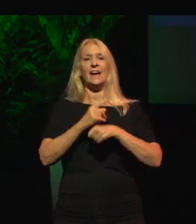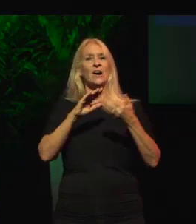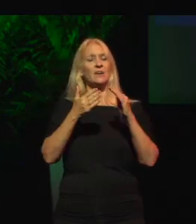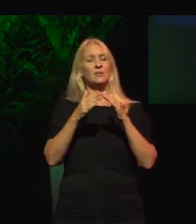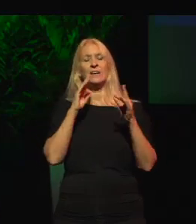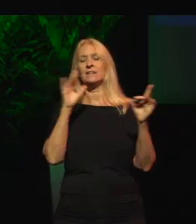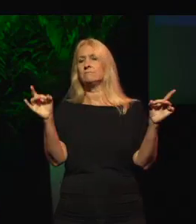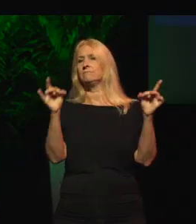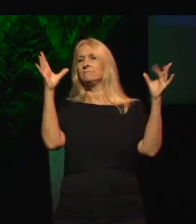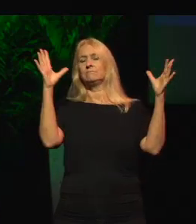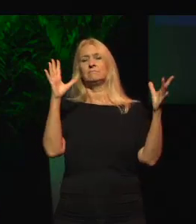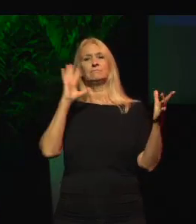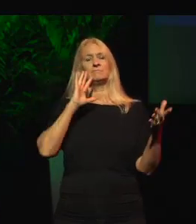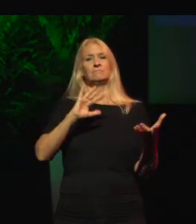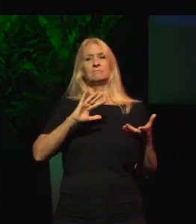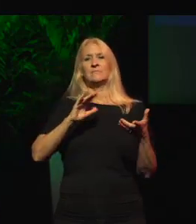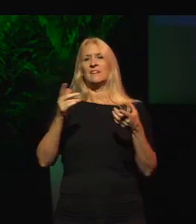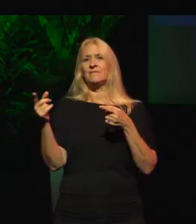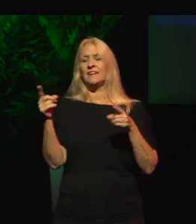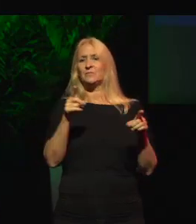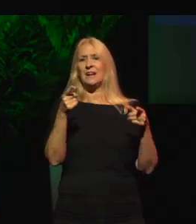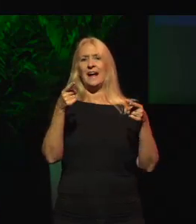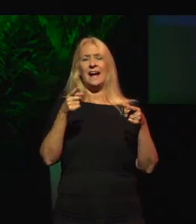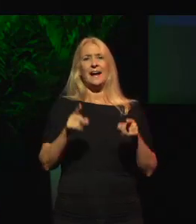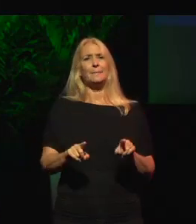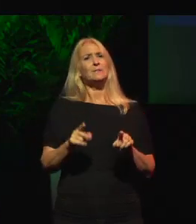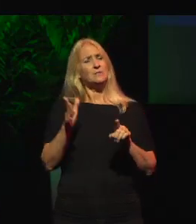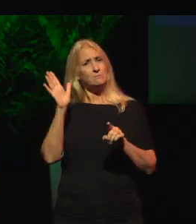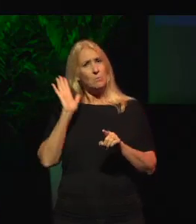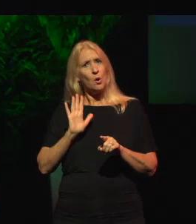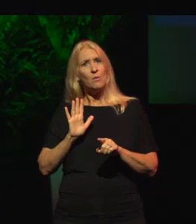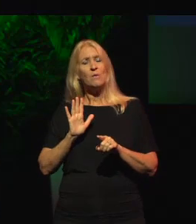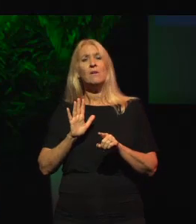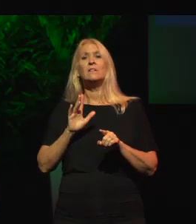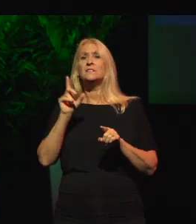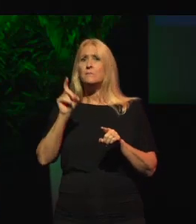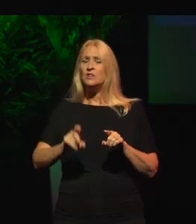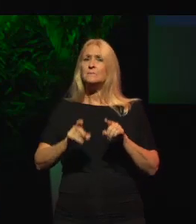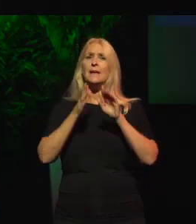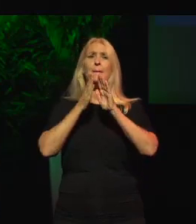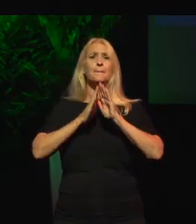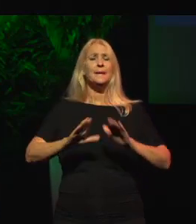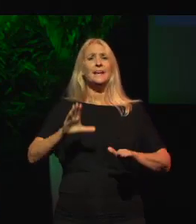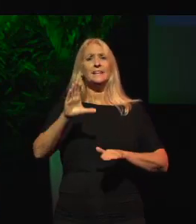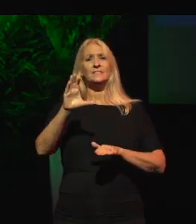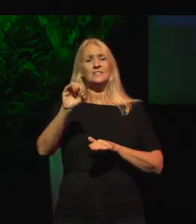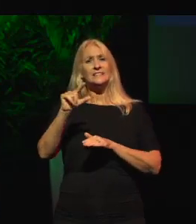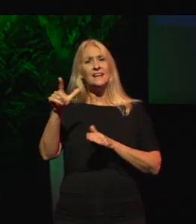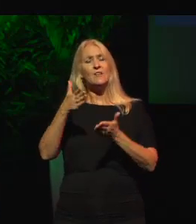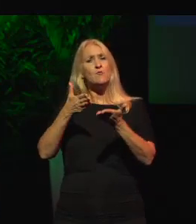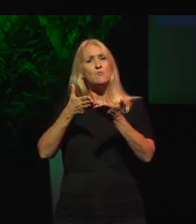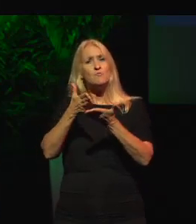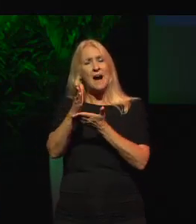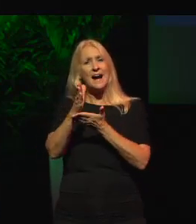events that unfolded following what was to be a peaceful civil rights demonstration in our community.